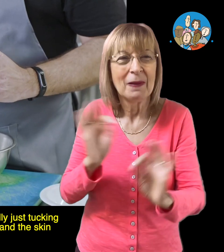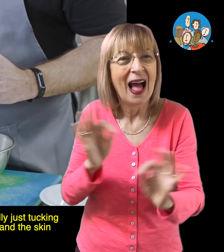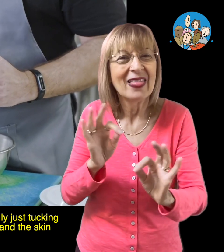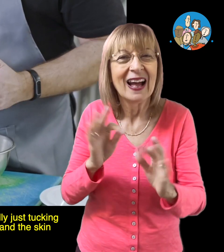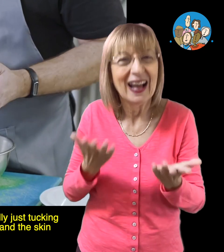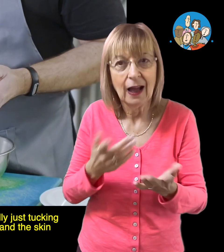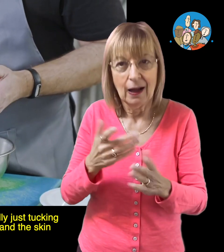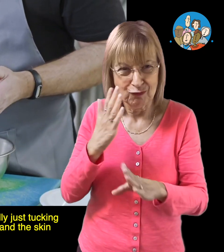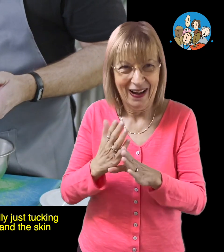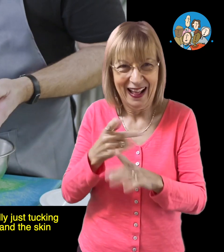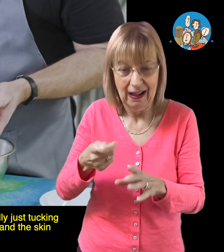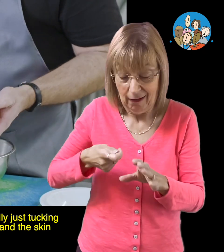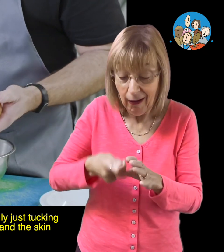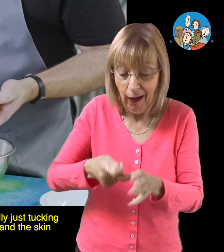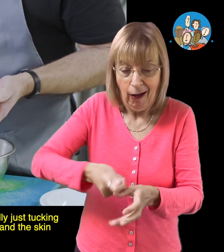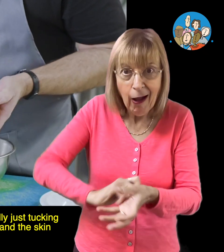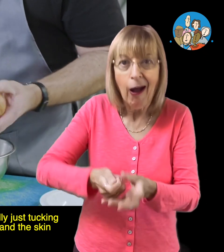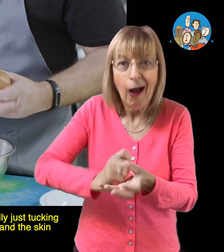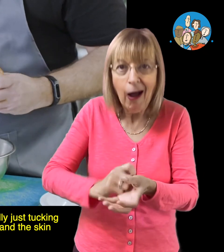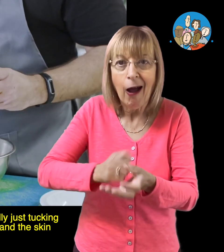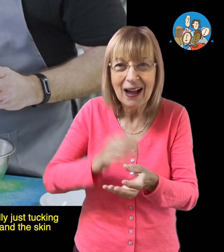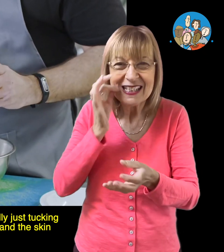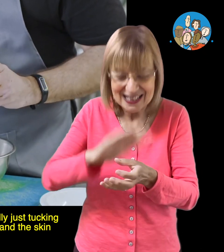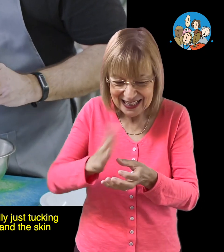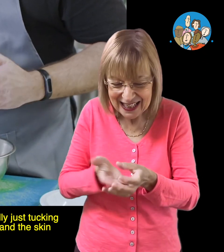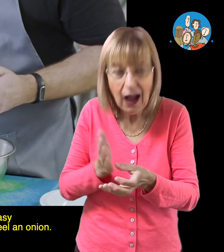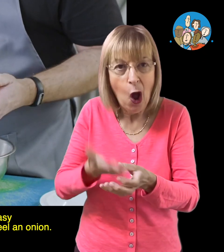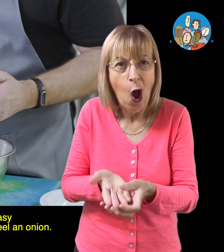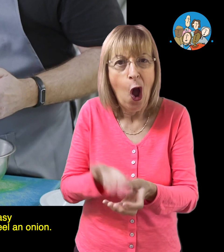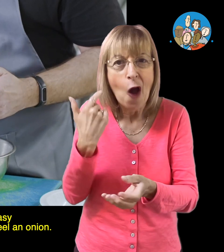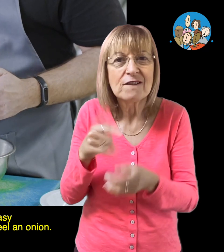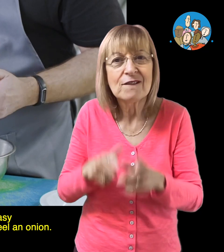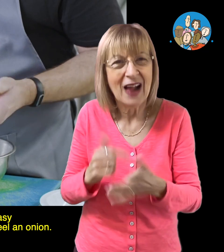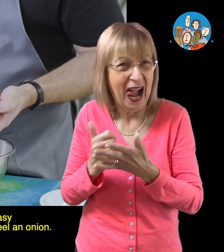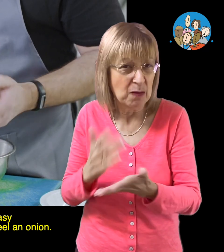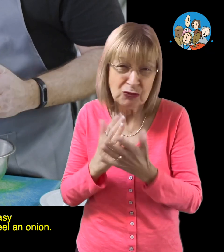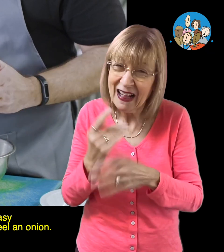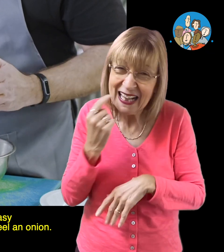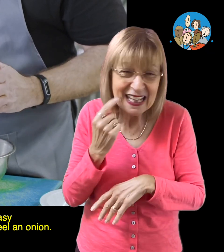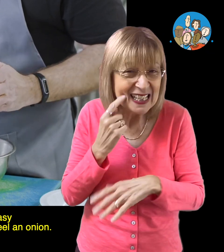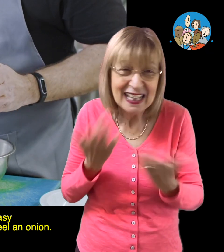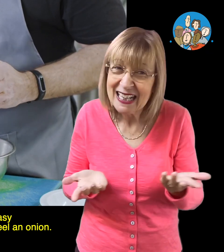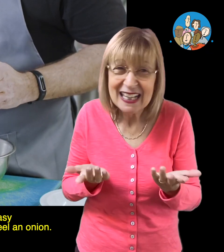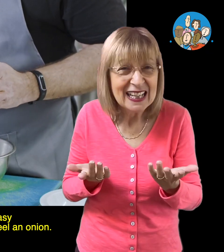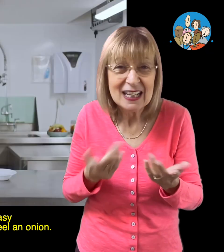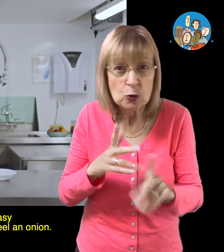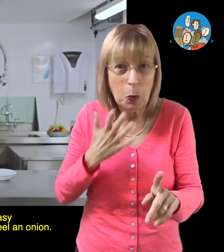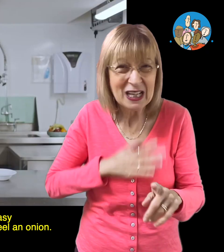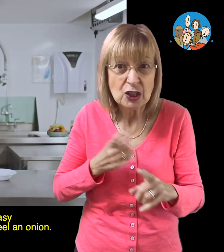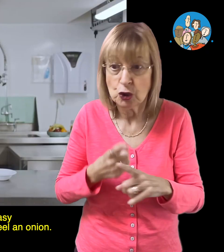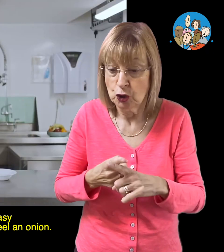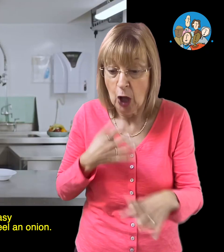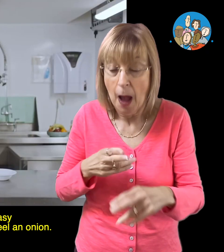tucking the teaspoon handle underneath the membrane and the skin and just pulling it down, and it is